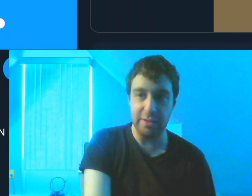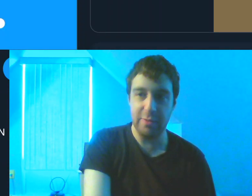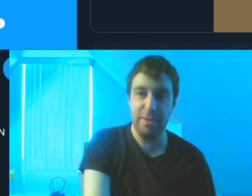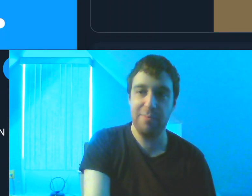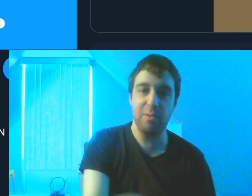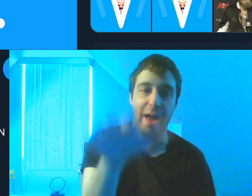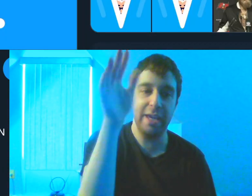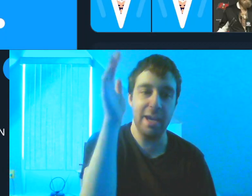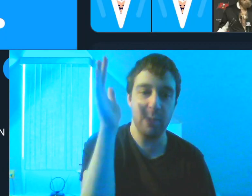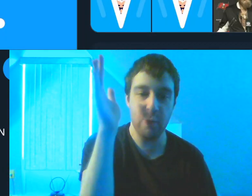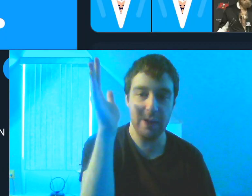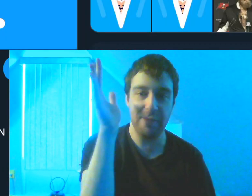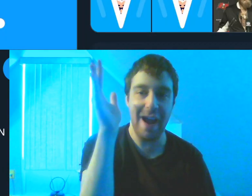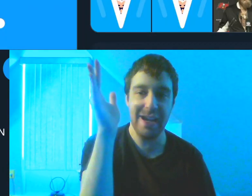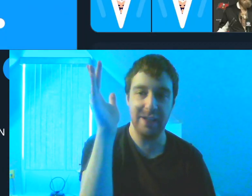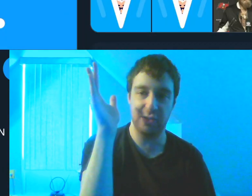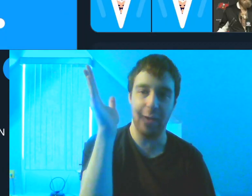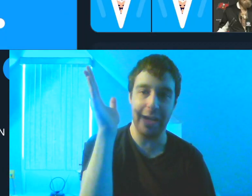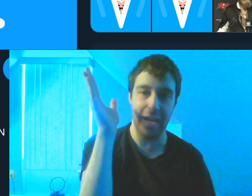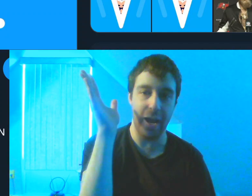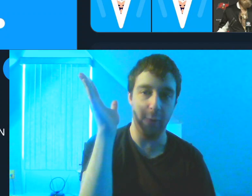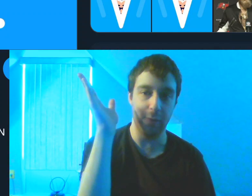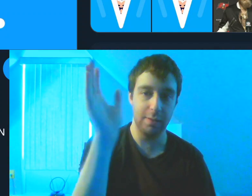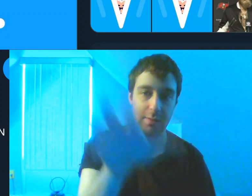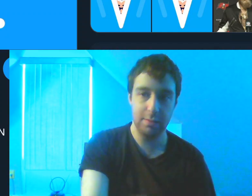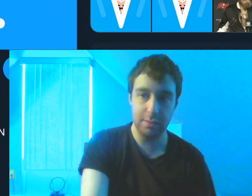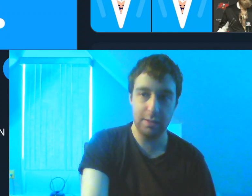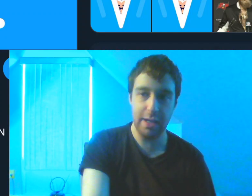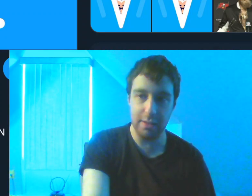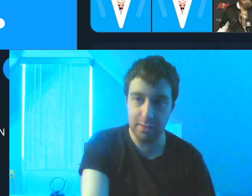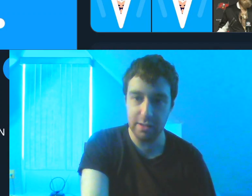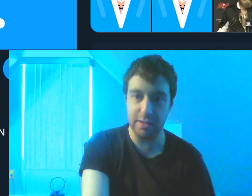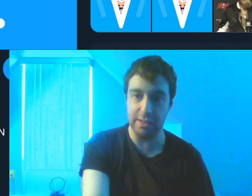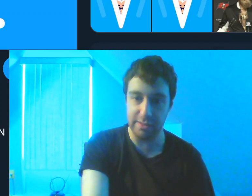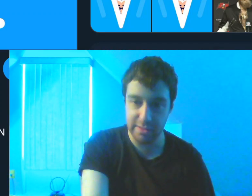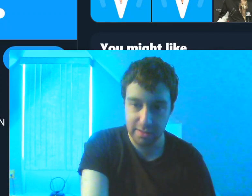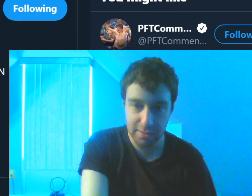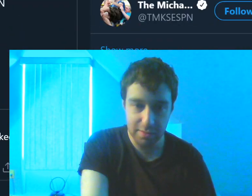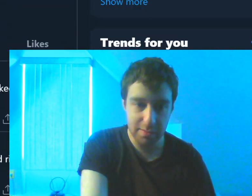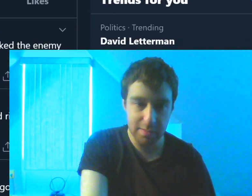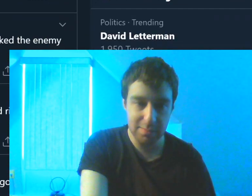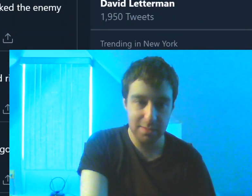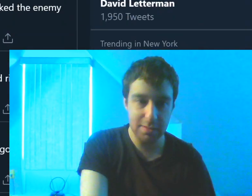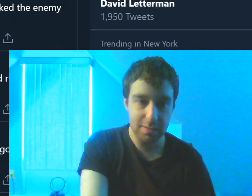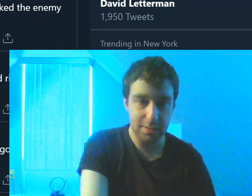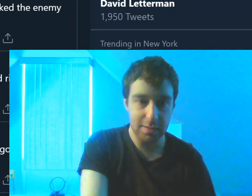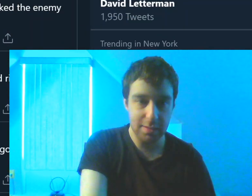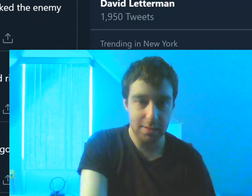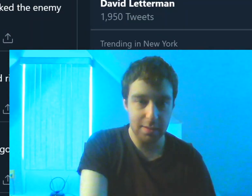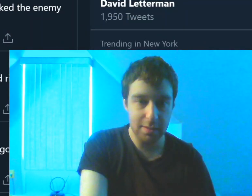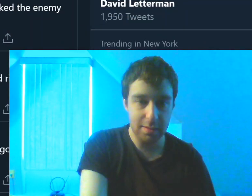Seriously, you got people like him who are dividing us right now. My goodness.